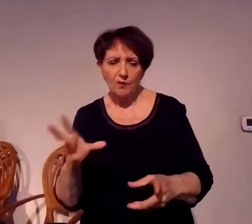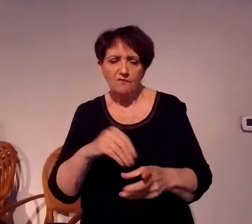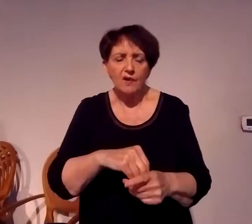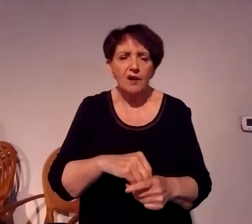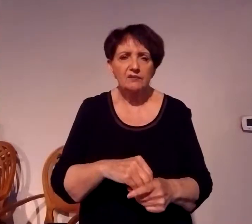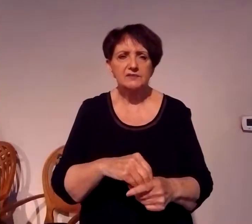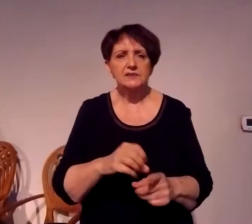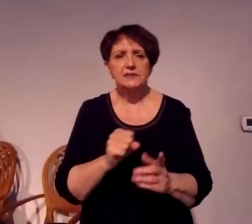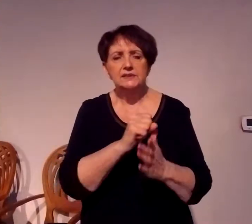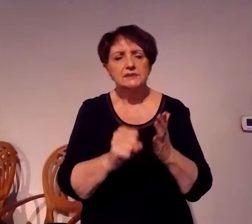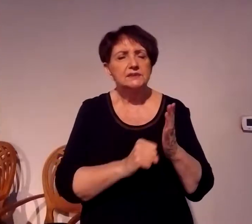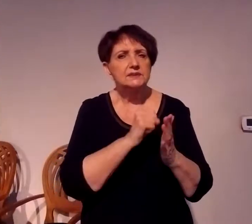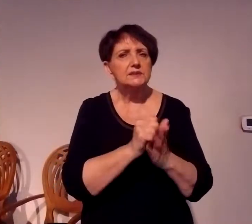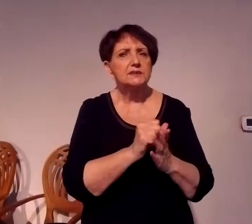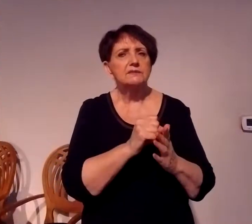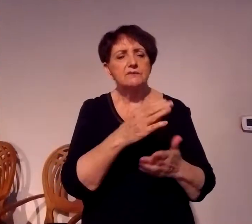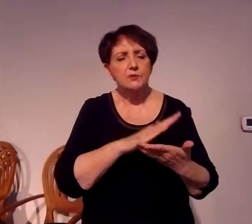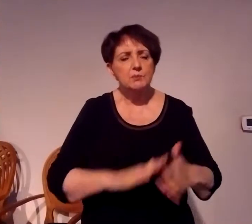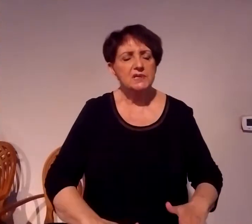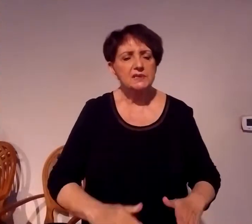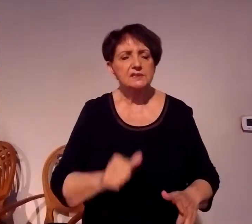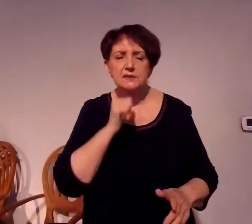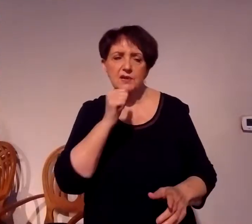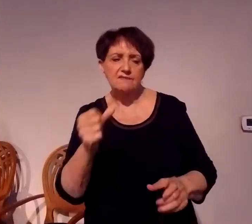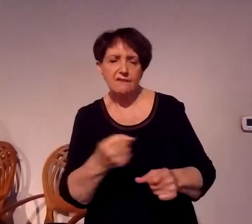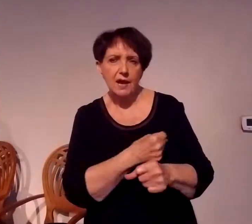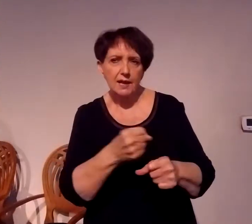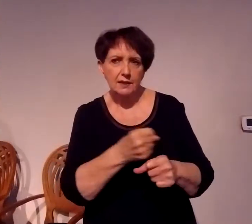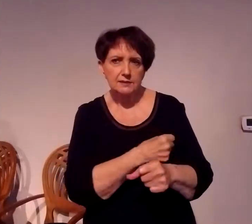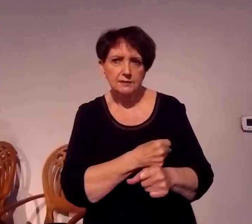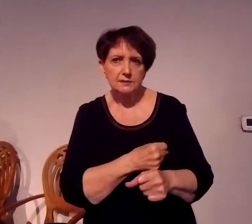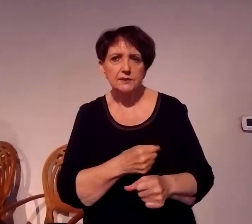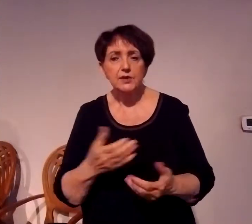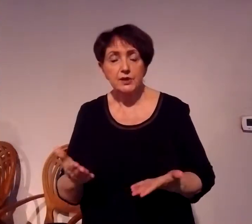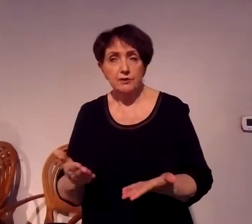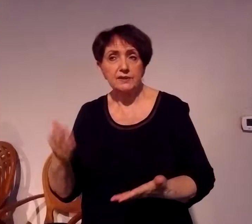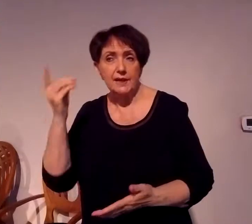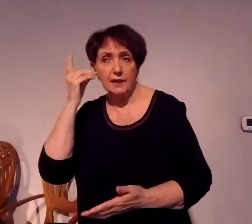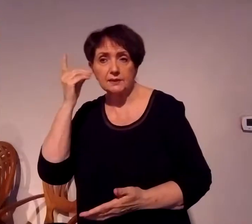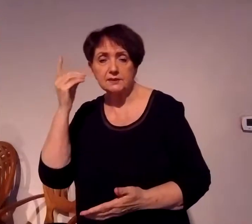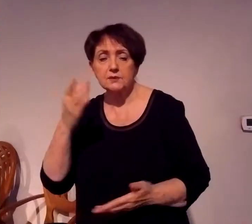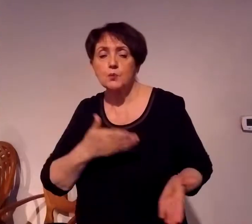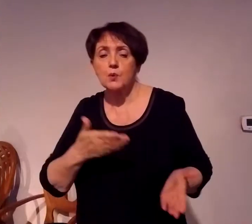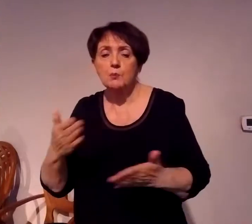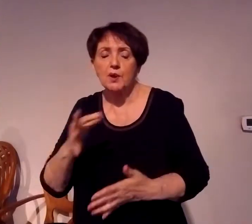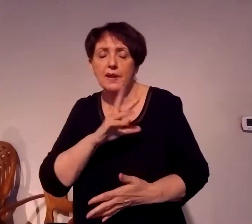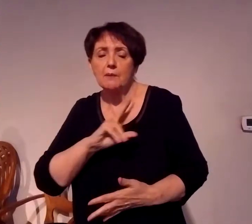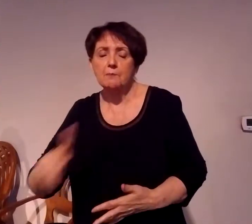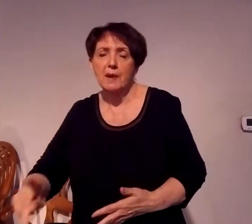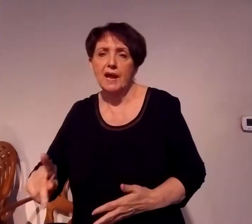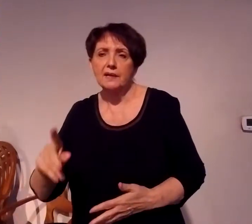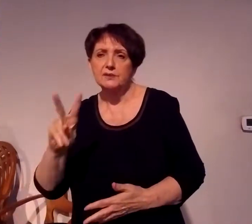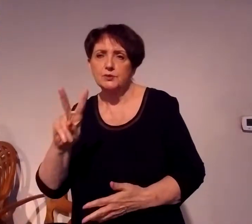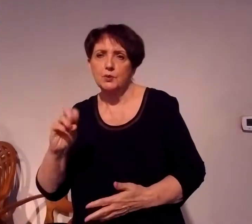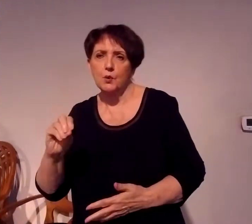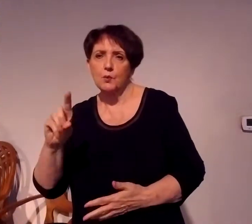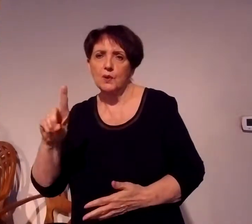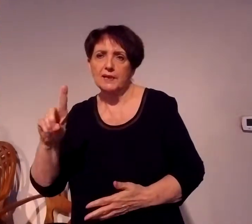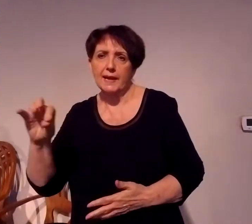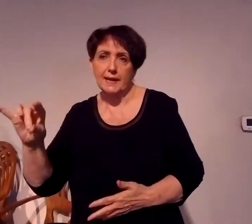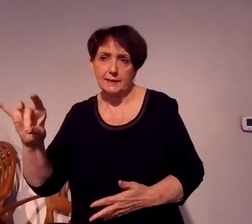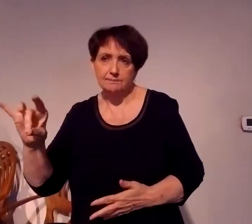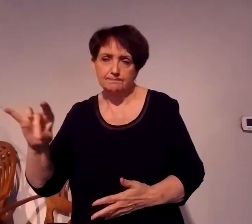Nonviolence here at CSLDallas and in Dallas as a whole, and we're bringing it back again in 2018 because it seems so